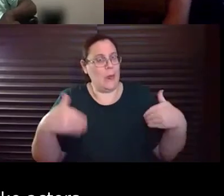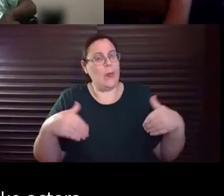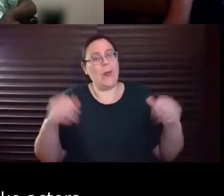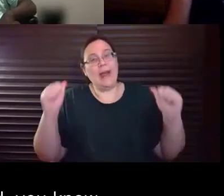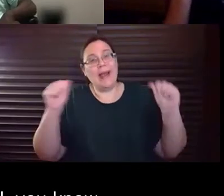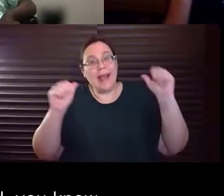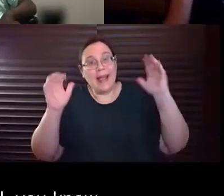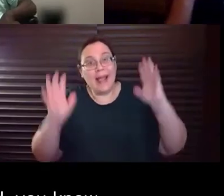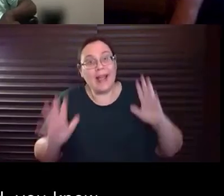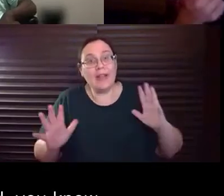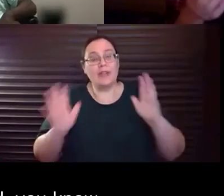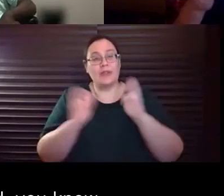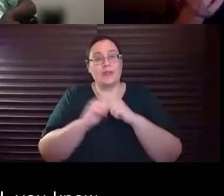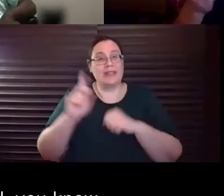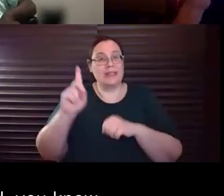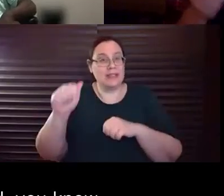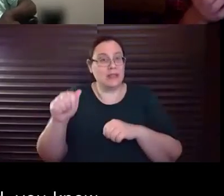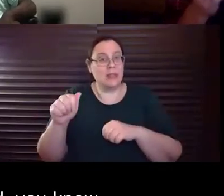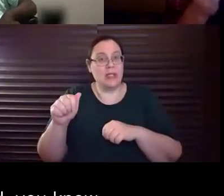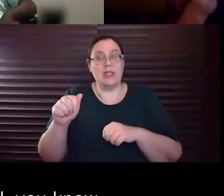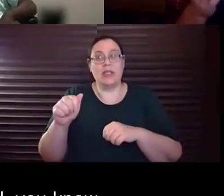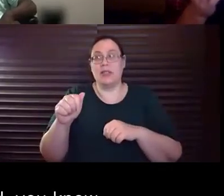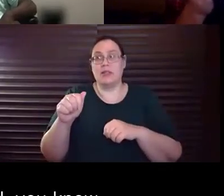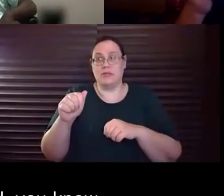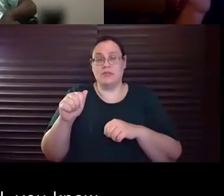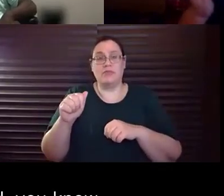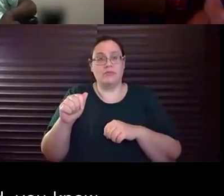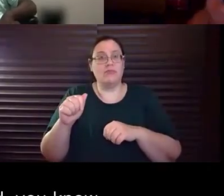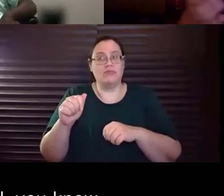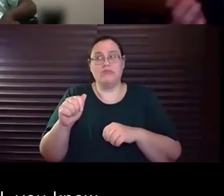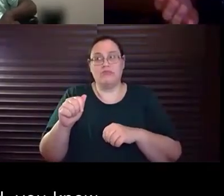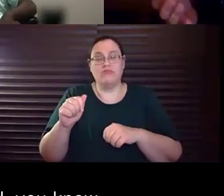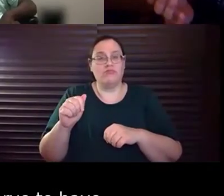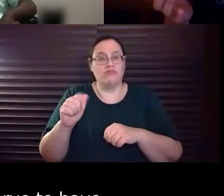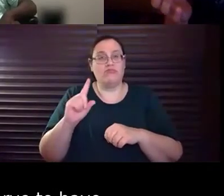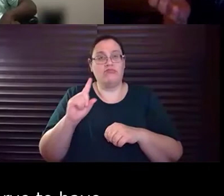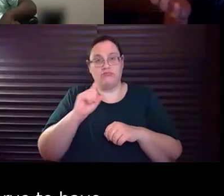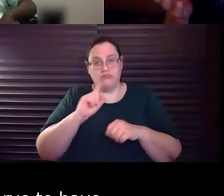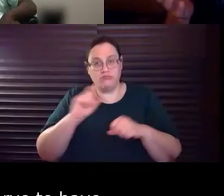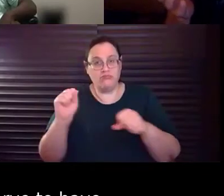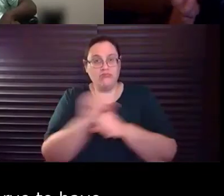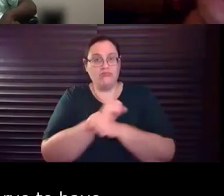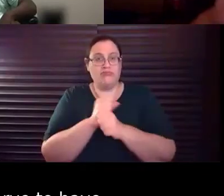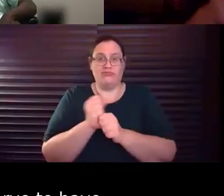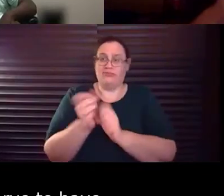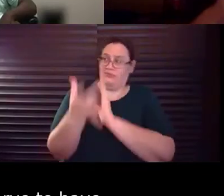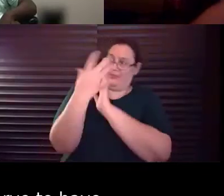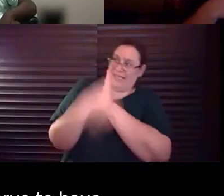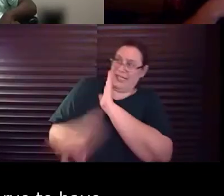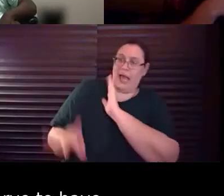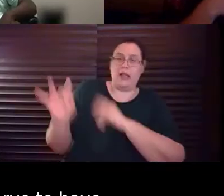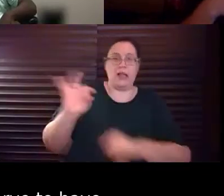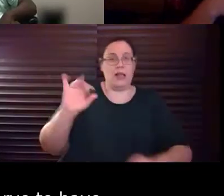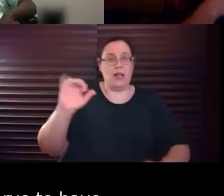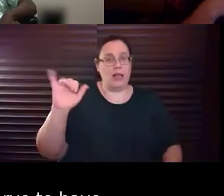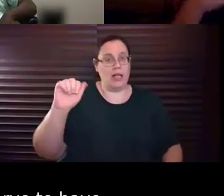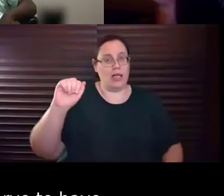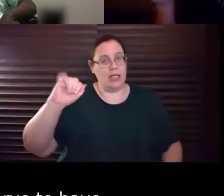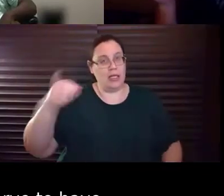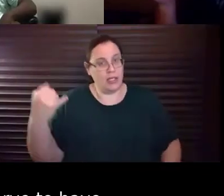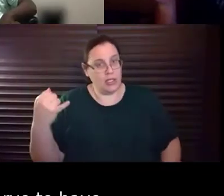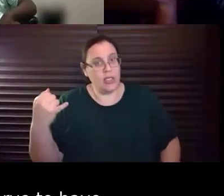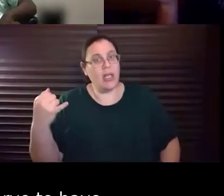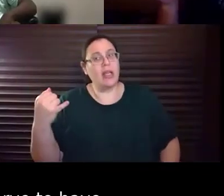with disabilities, like truly with, that are as talented as AJ are, deserve to have this seat